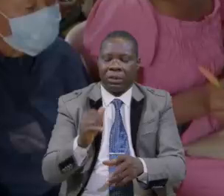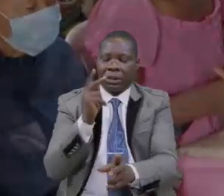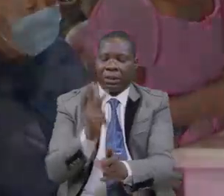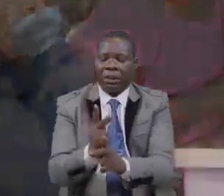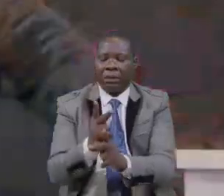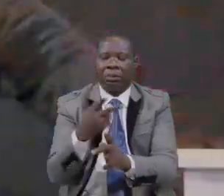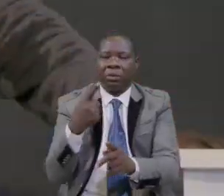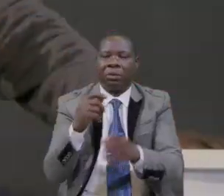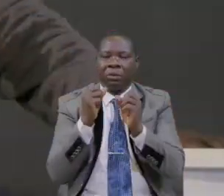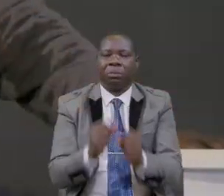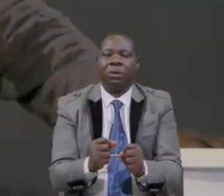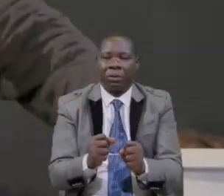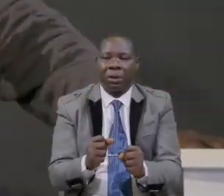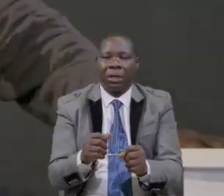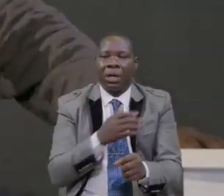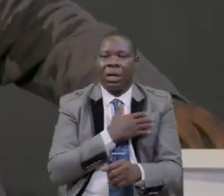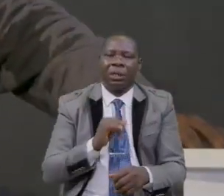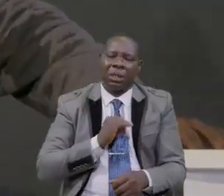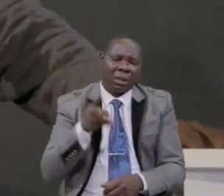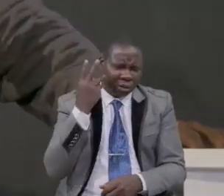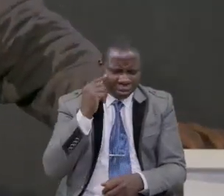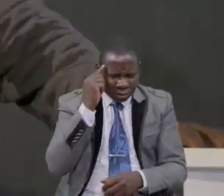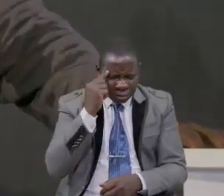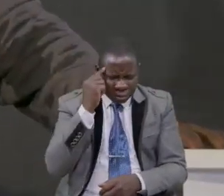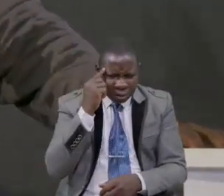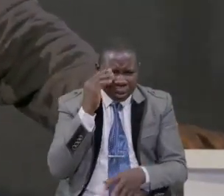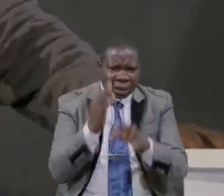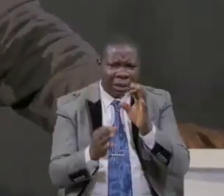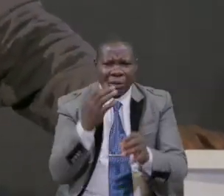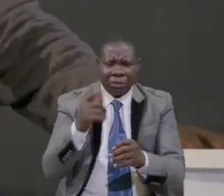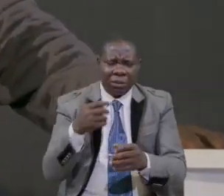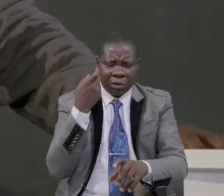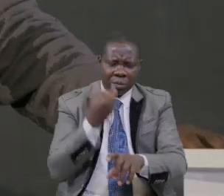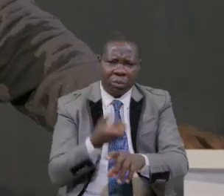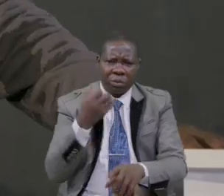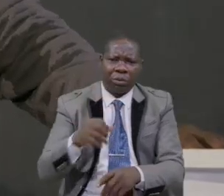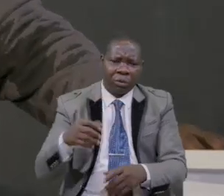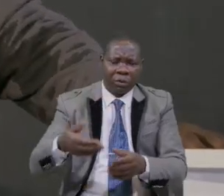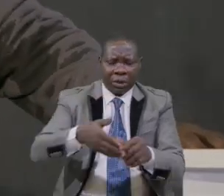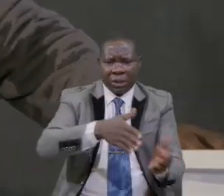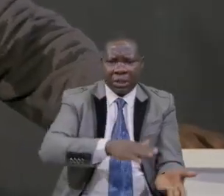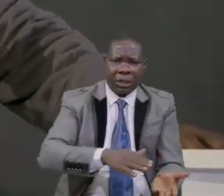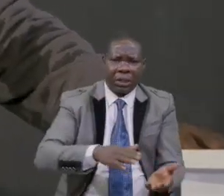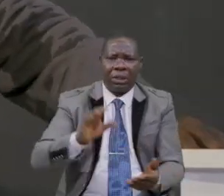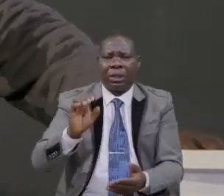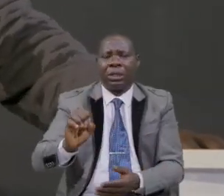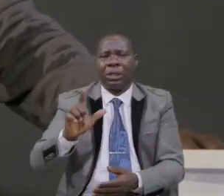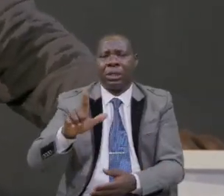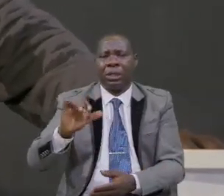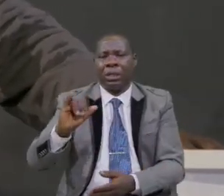I'm thinking, if the bones of dead Elisha can raise